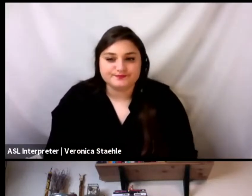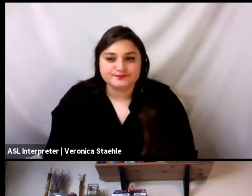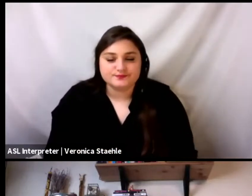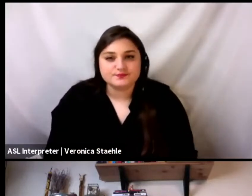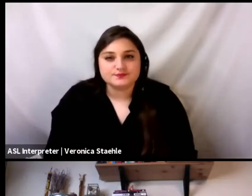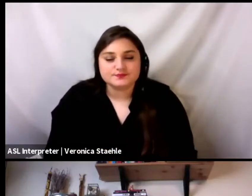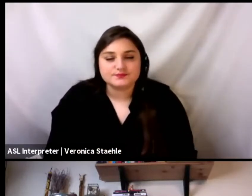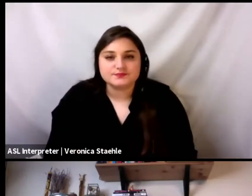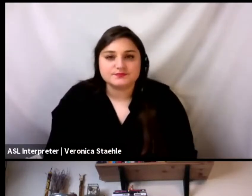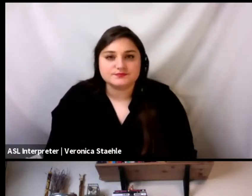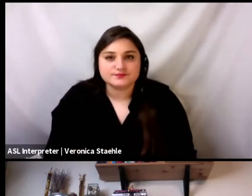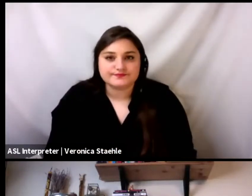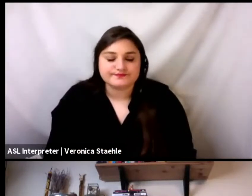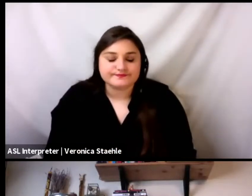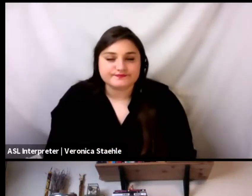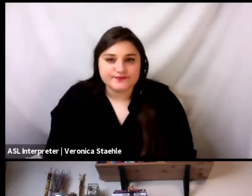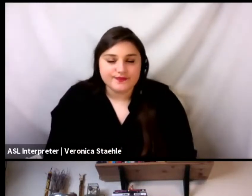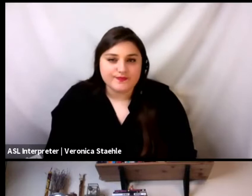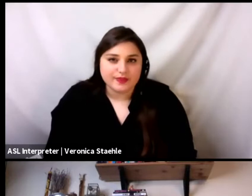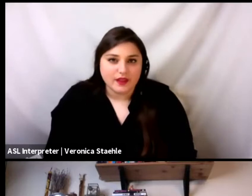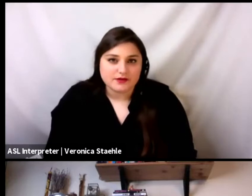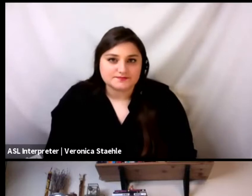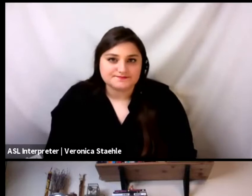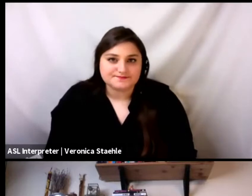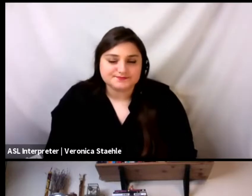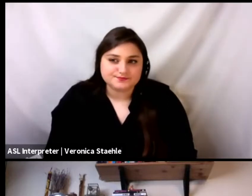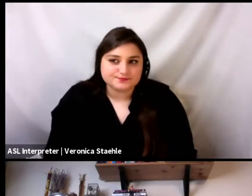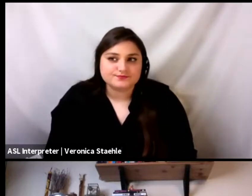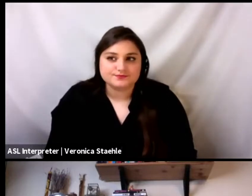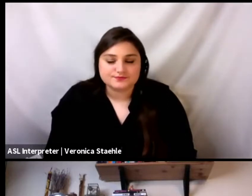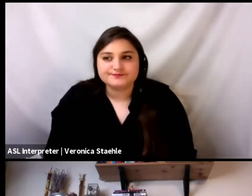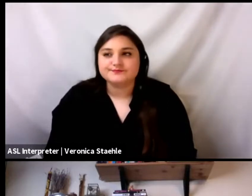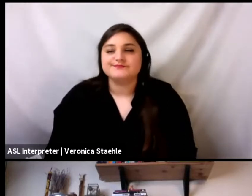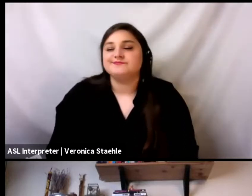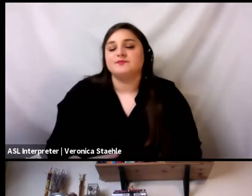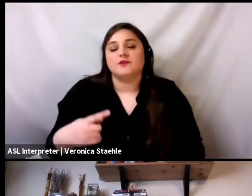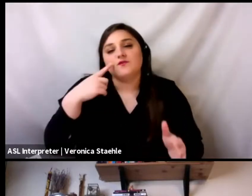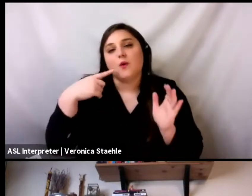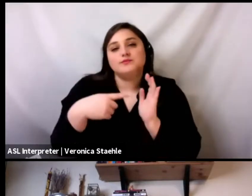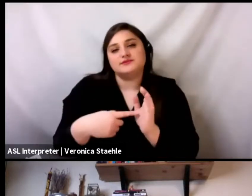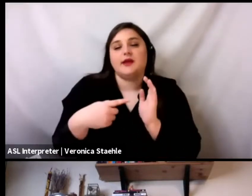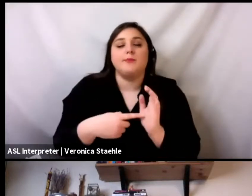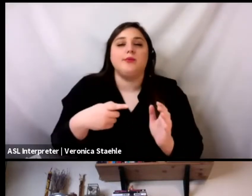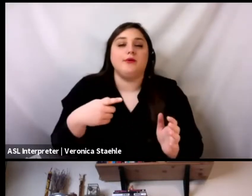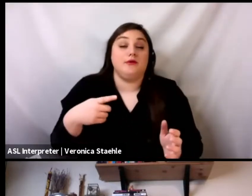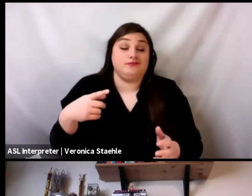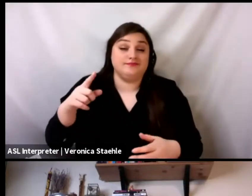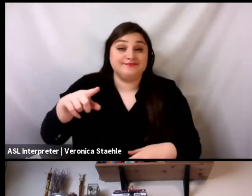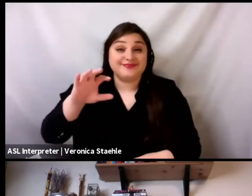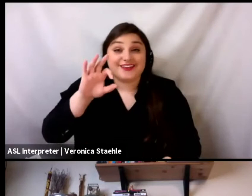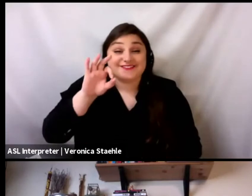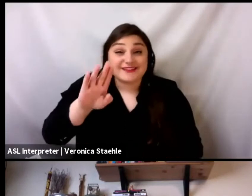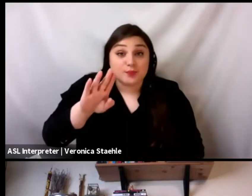the usual, the most obvious thing to talk about is like Facebook or Google that make their money on